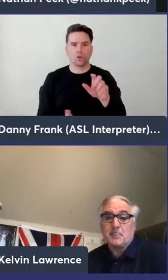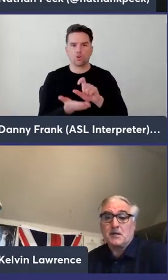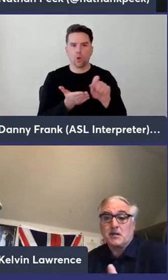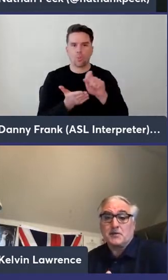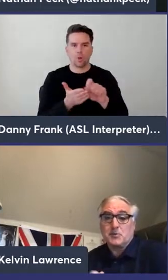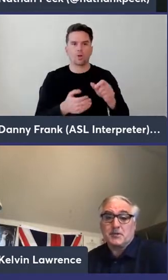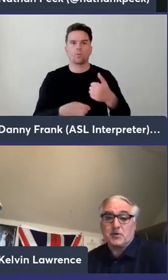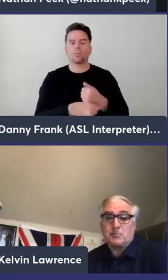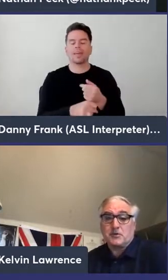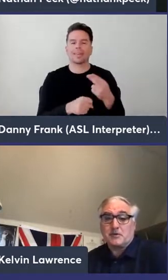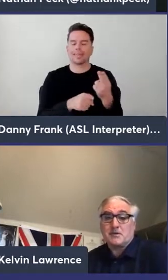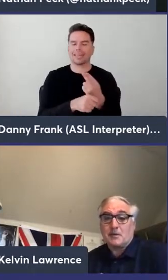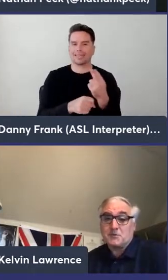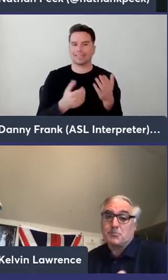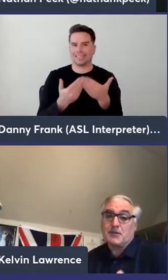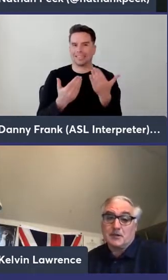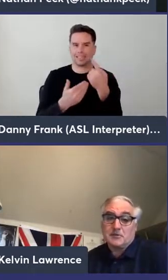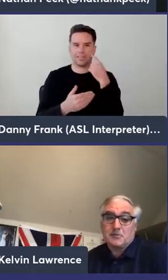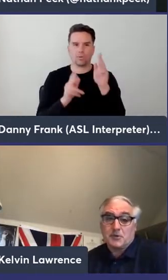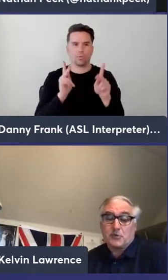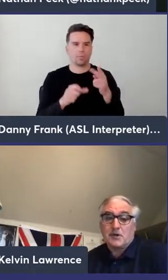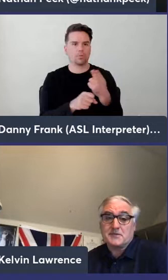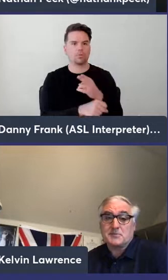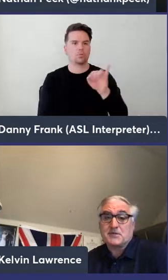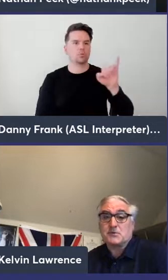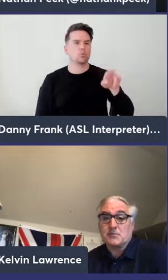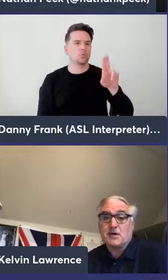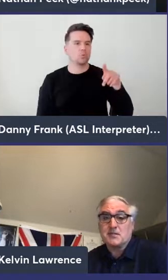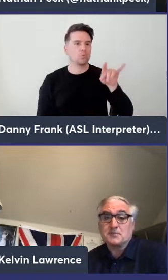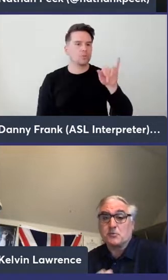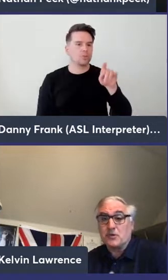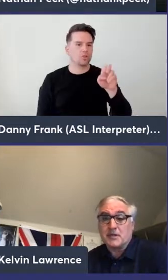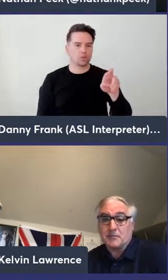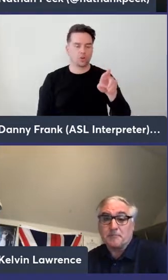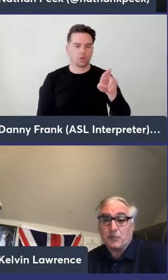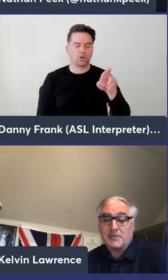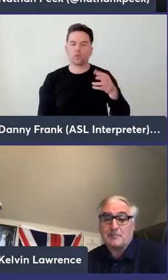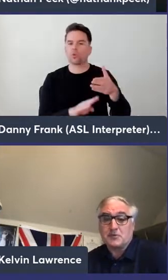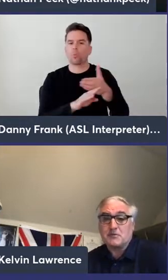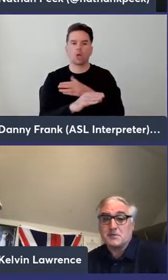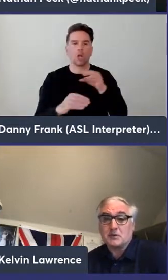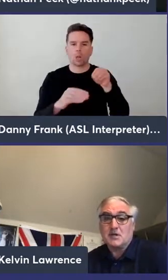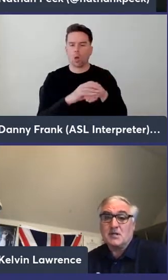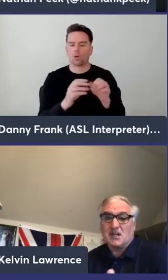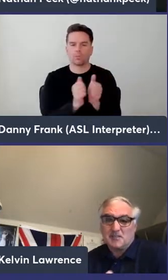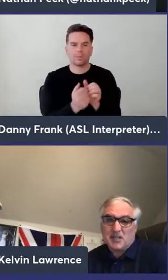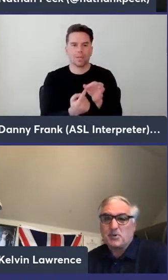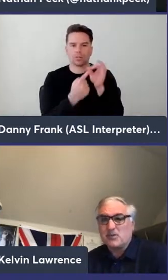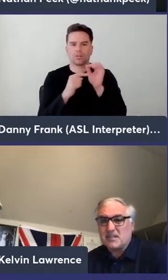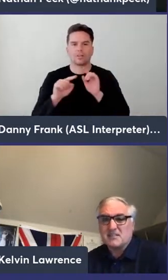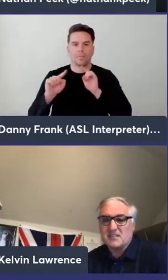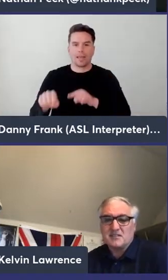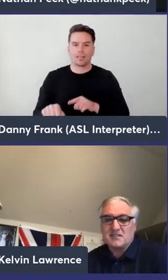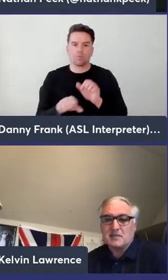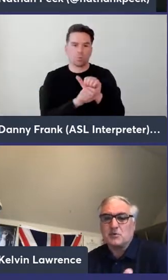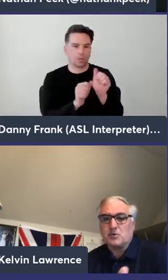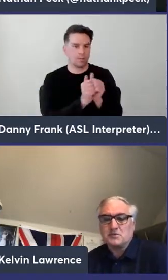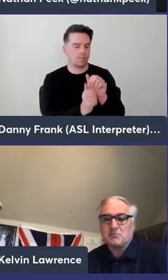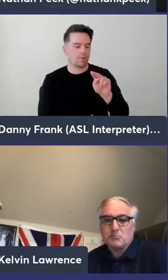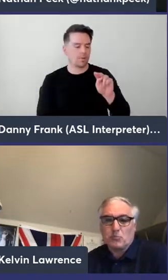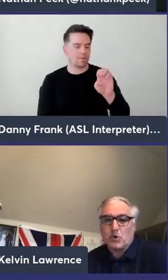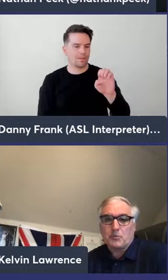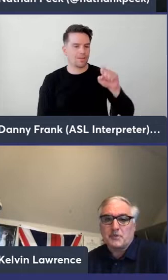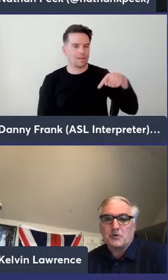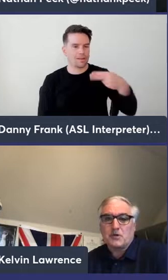provision a Jupyter notebook that comes preloaded with all kinds of special commands for working with Neptune. So a developer, a data scientist, anyone who